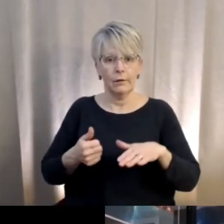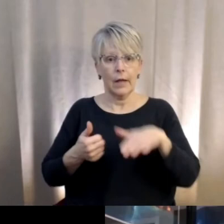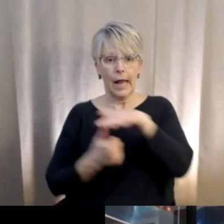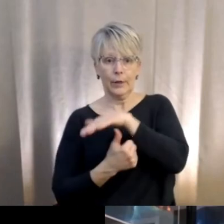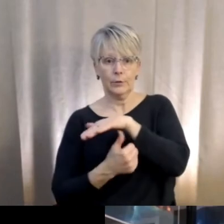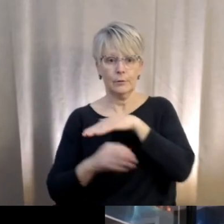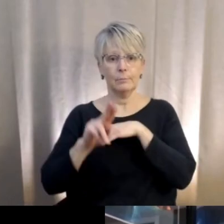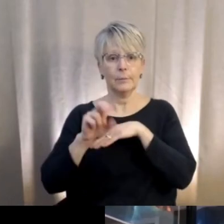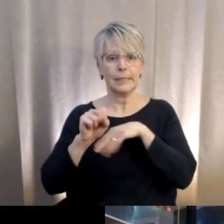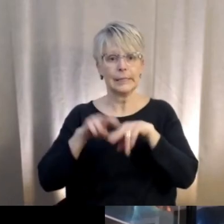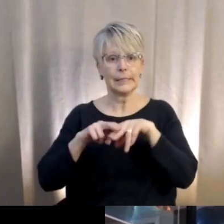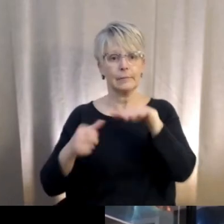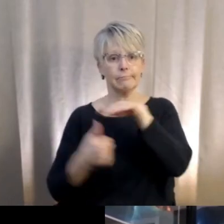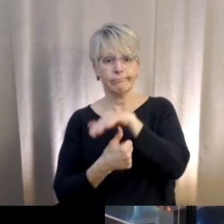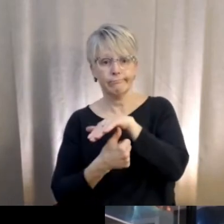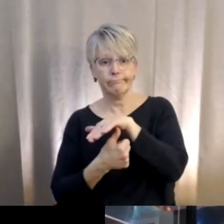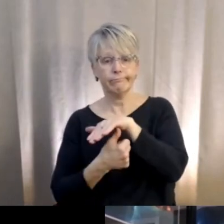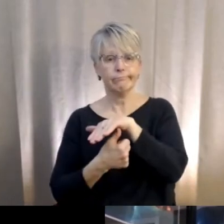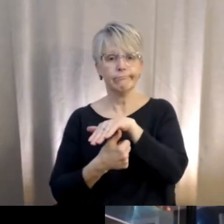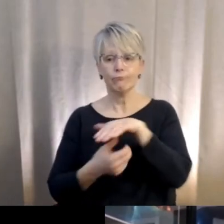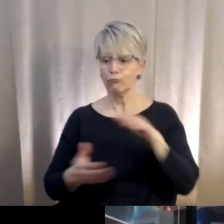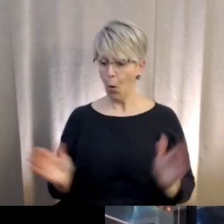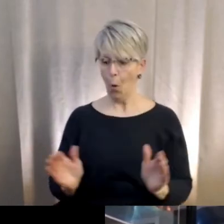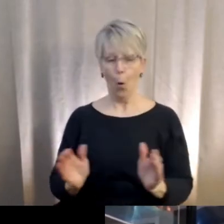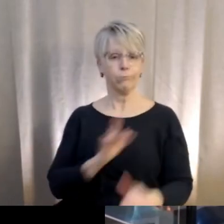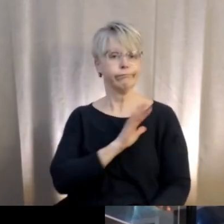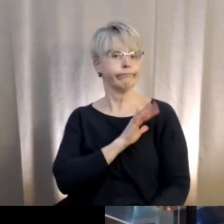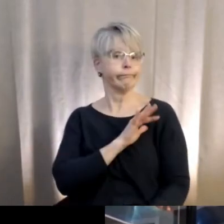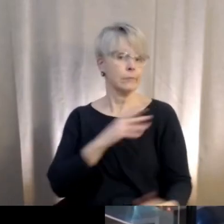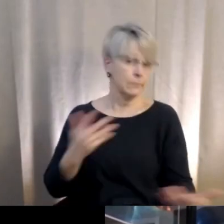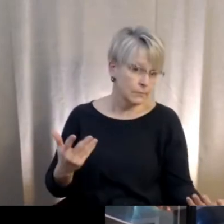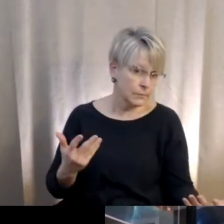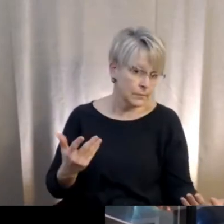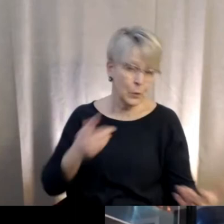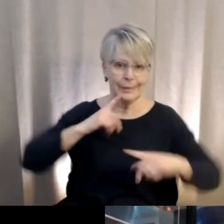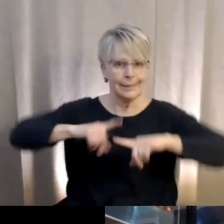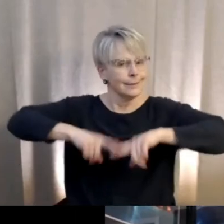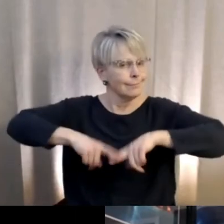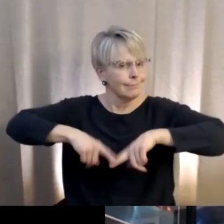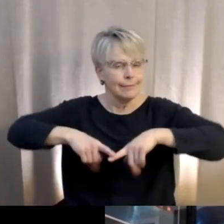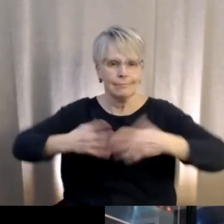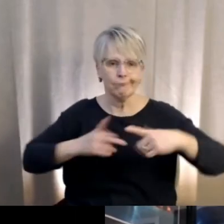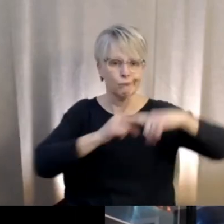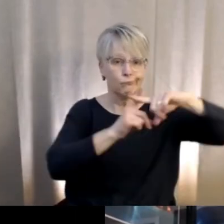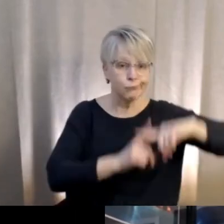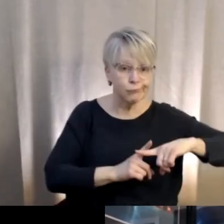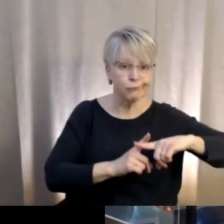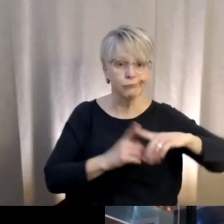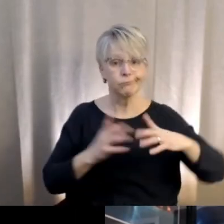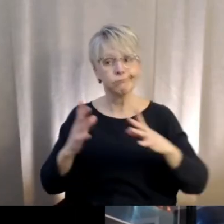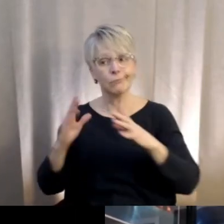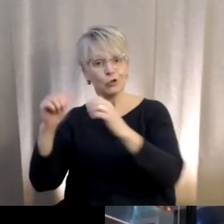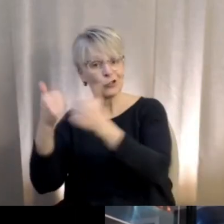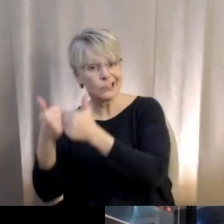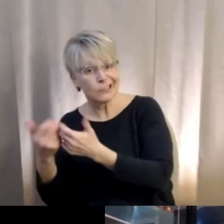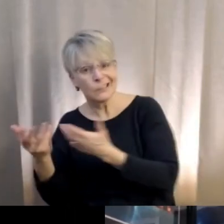seat or something like that, if you're in public transportation. Yeah. So it's really just trying to outweigh the positives versus, you know, some of the challenges